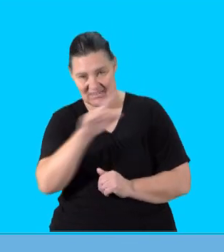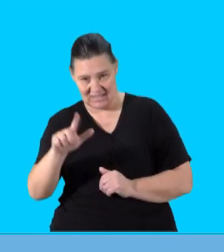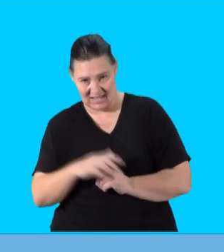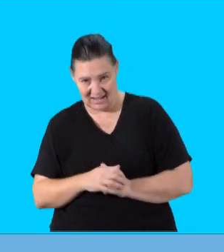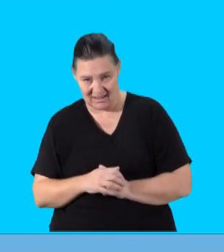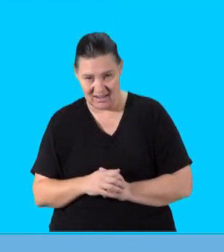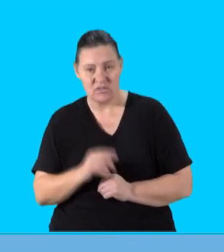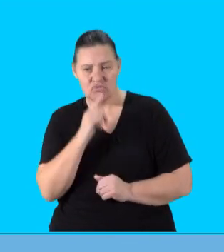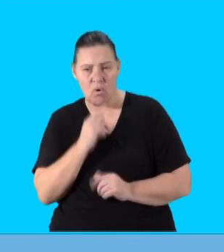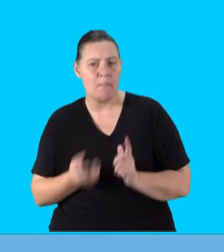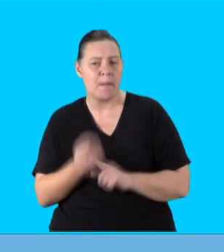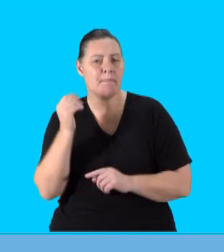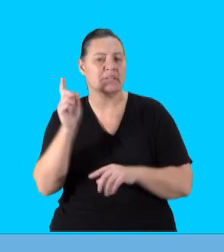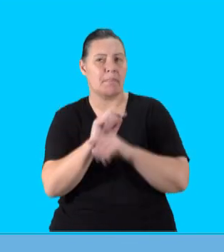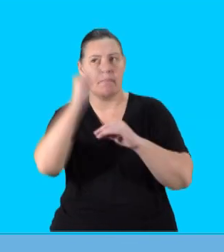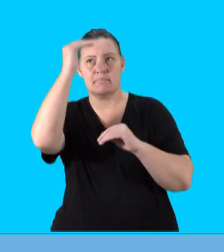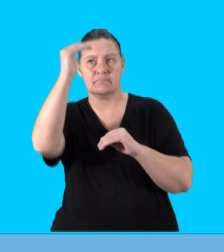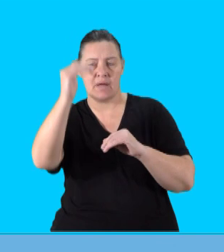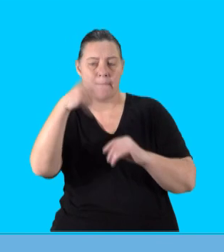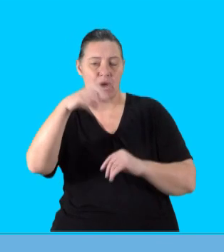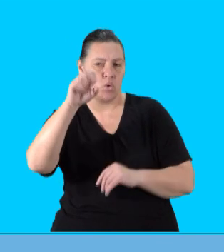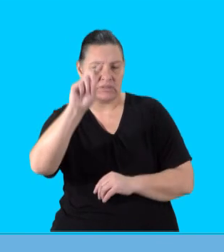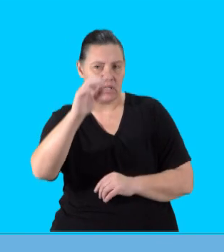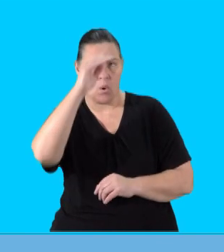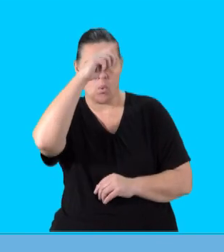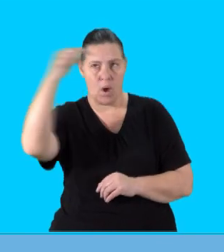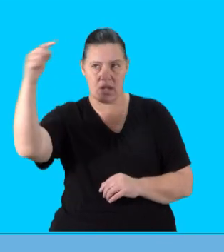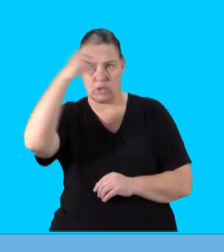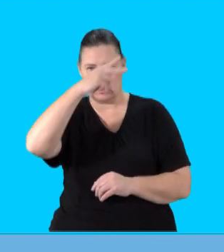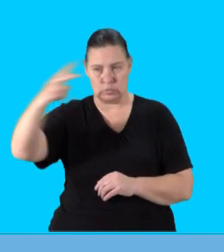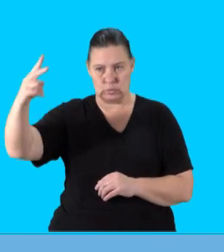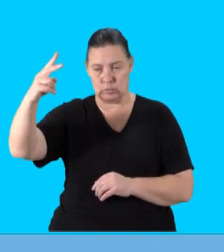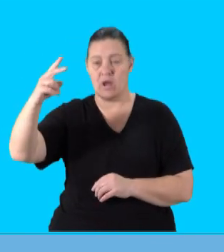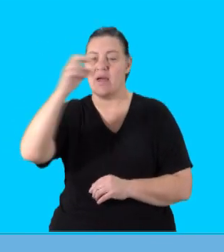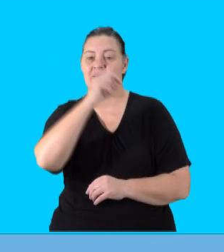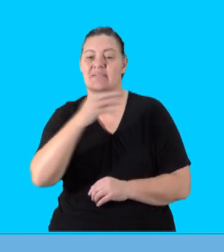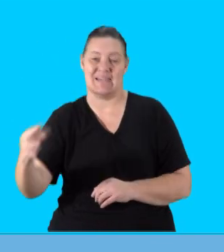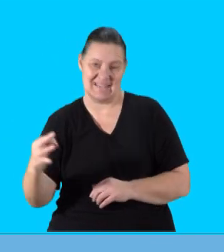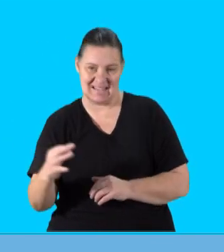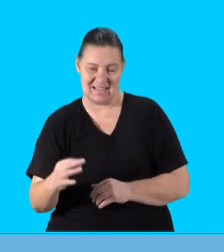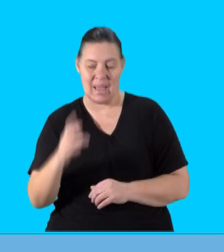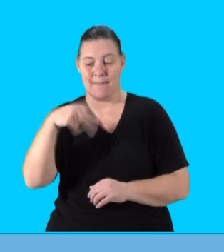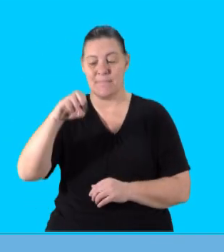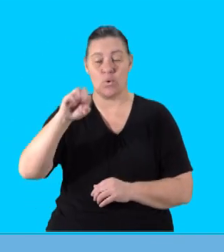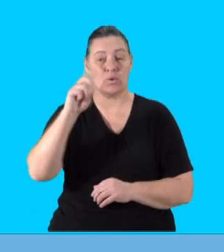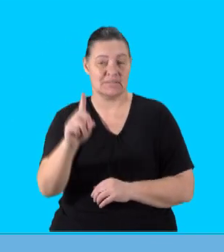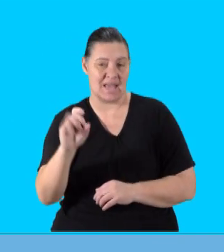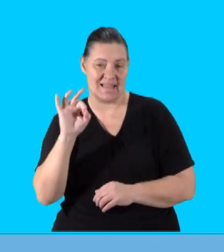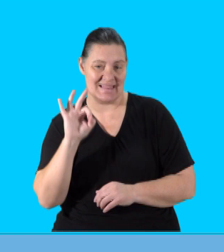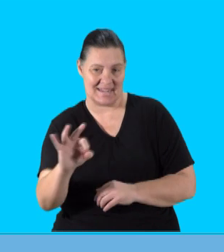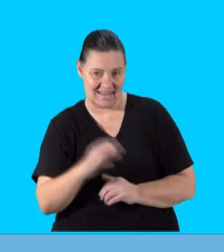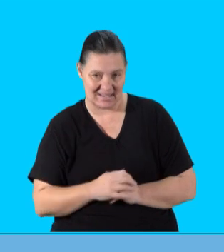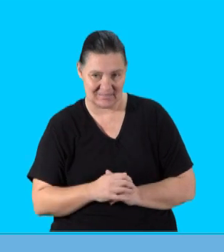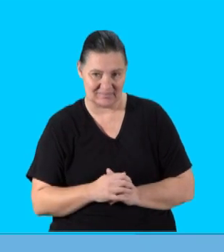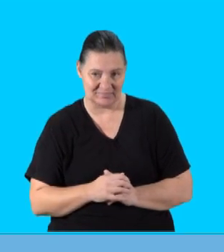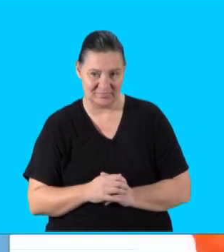in which period do we find fluorine? So our period there, it's 1, 2, and 3. So we know